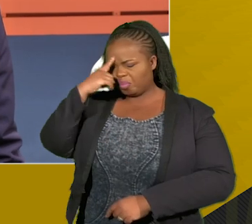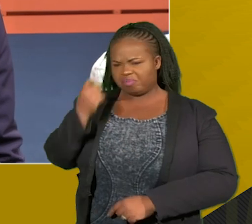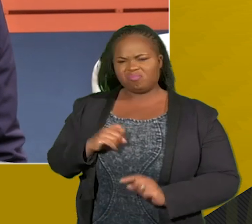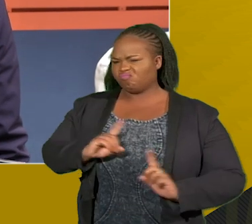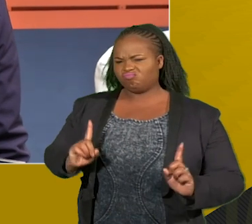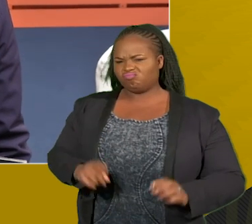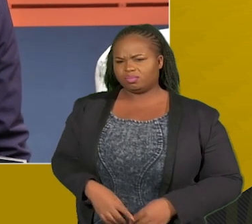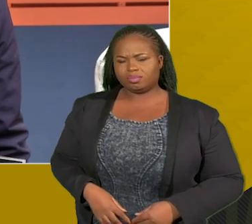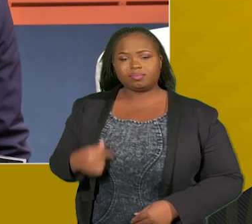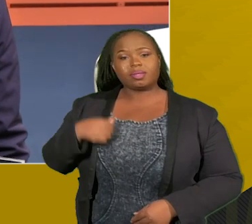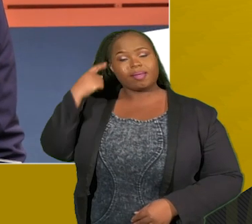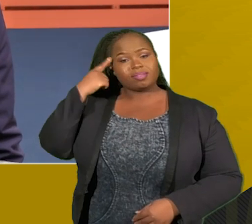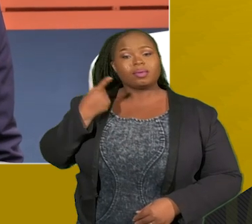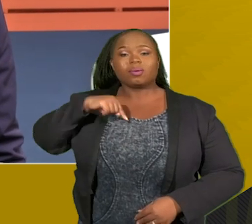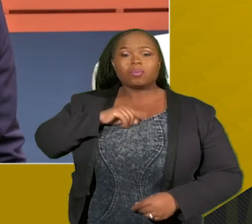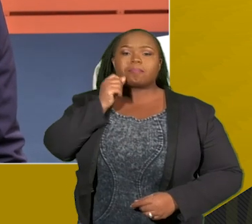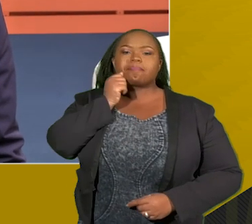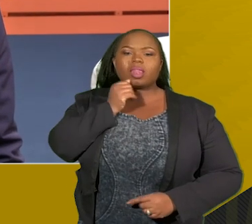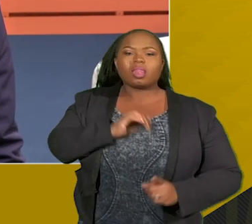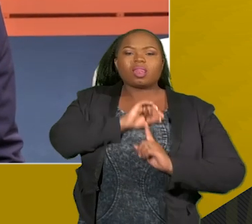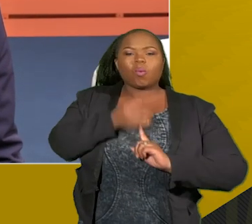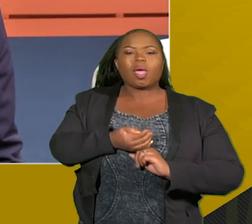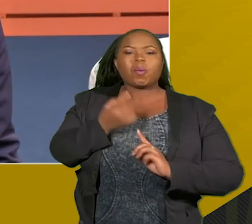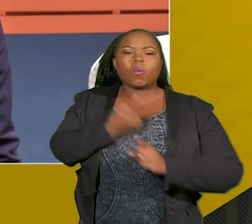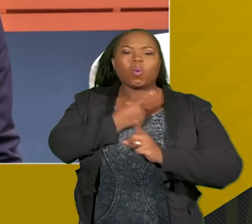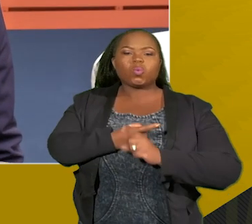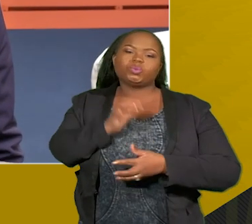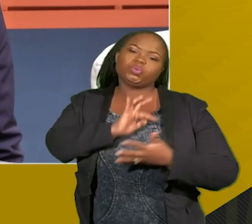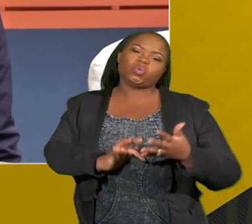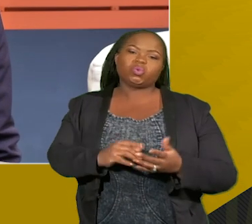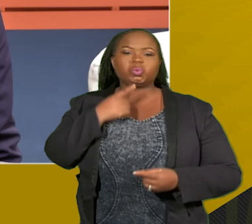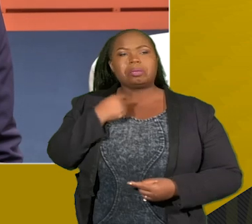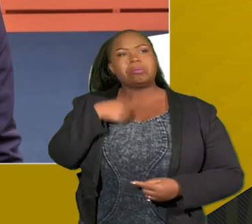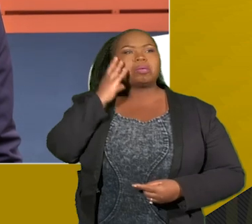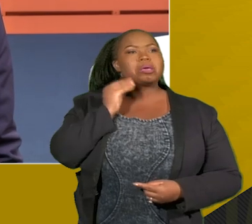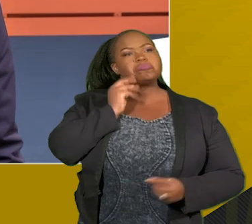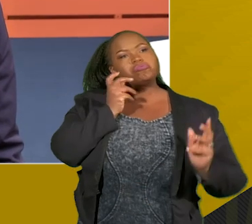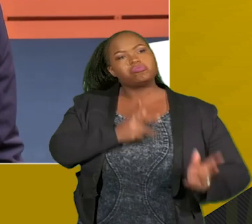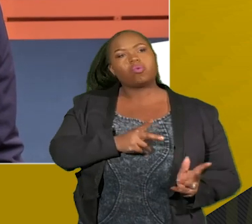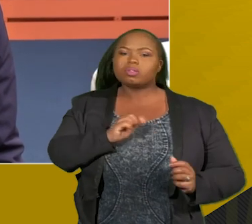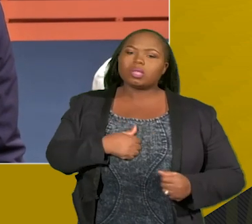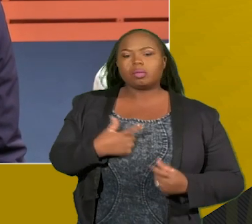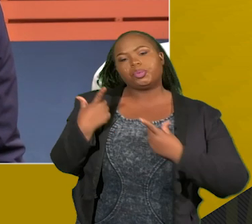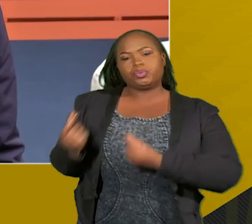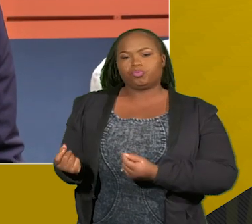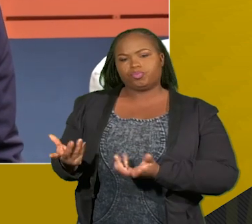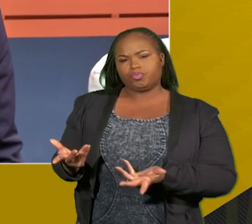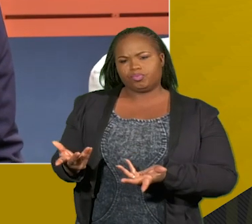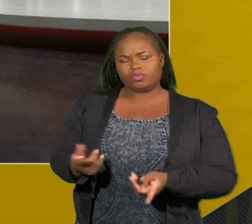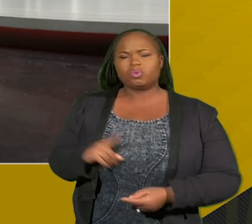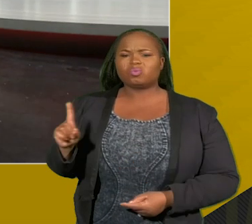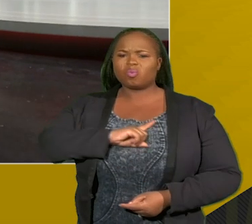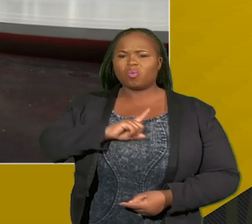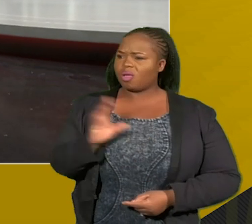we as men, we are hiding behind leyo nto ukuthi thina sihlukumeziwe nathi sizolentuza. And uthola ukuthi every